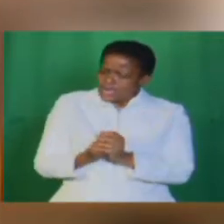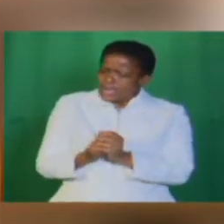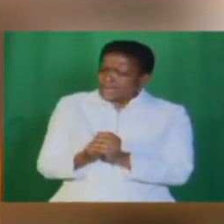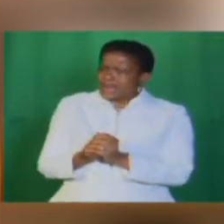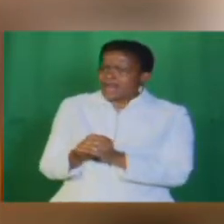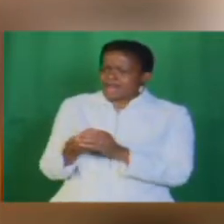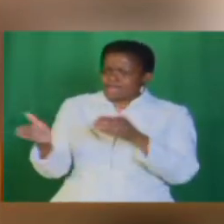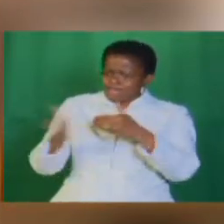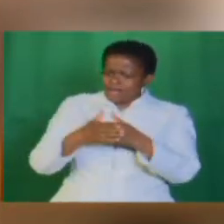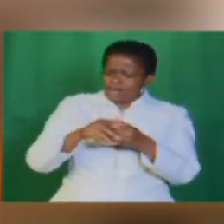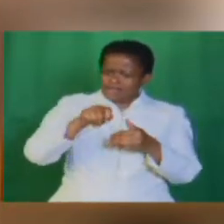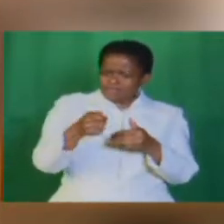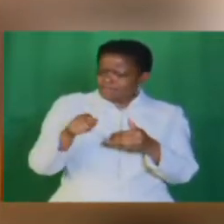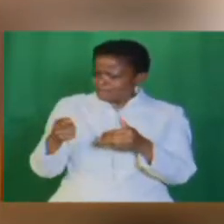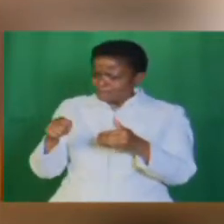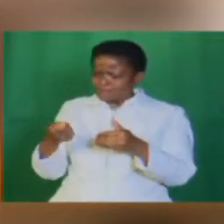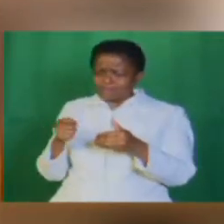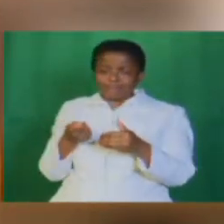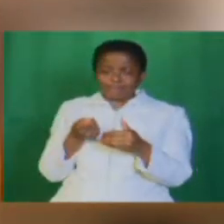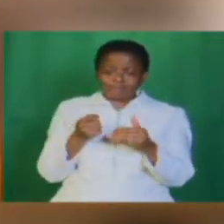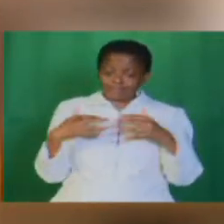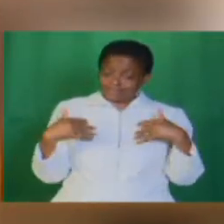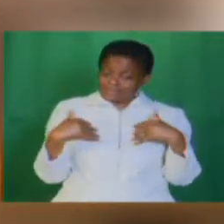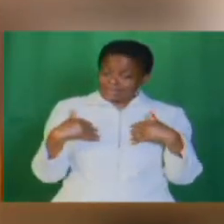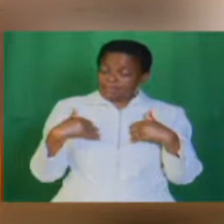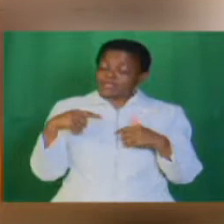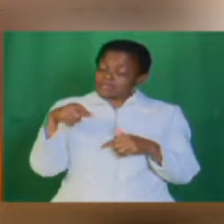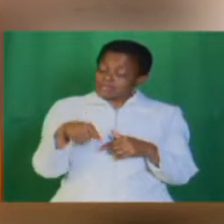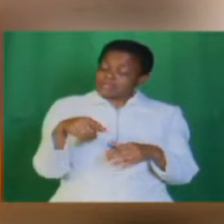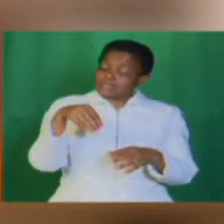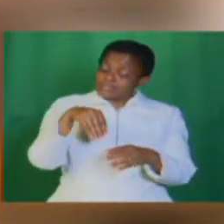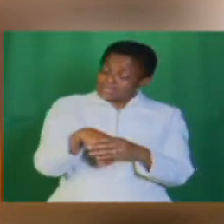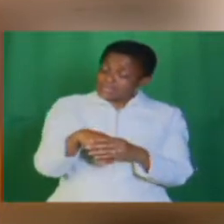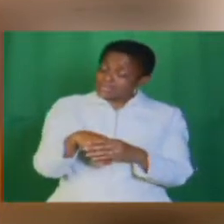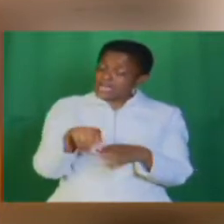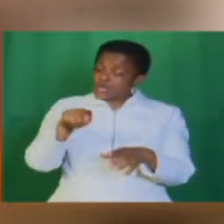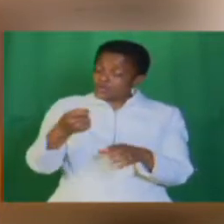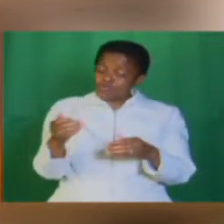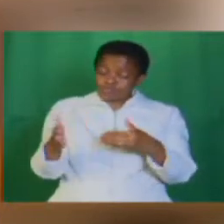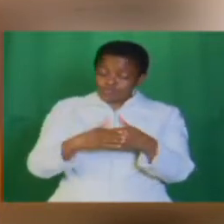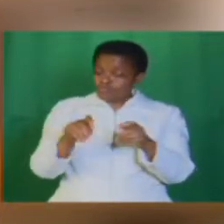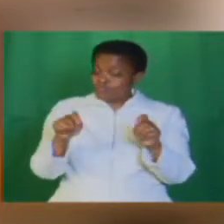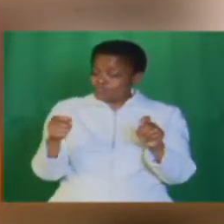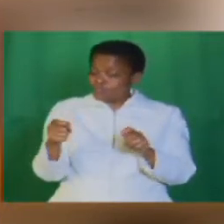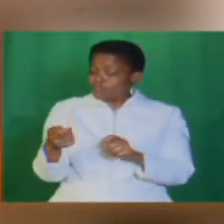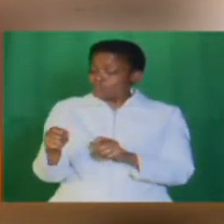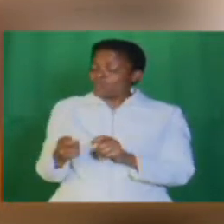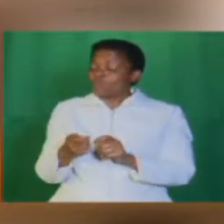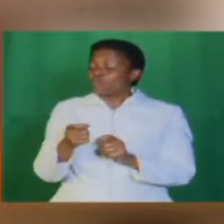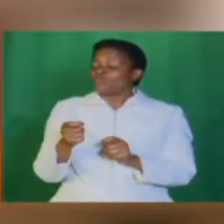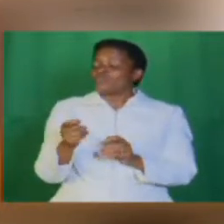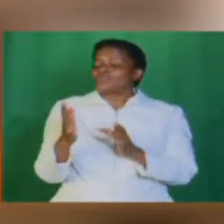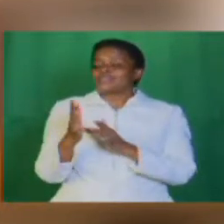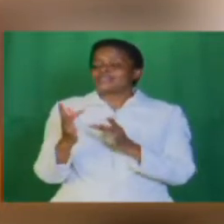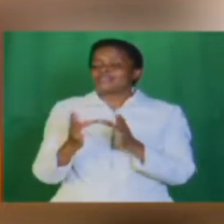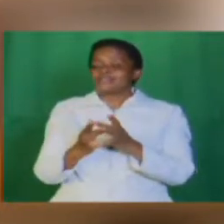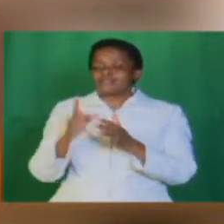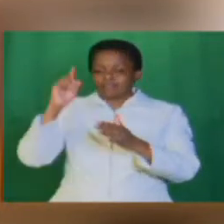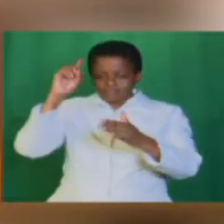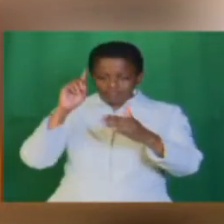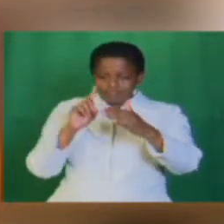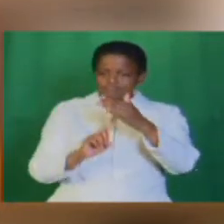to them in Jerusalem. While they were inside the locked room, Jesus Christ just